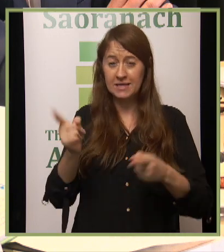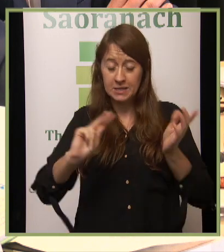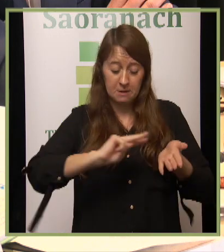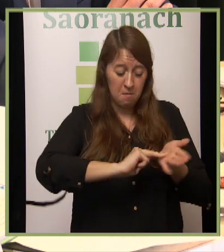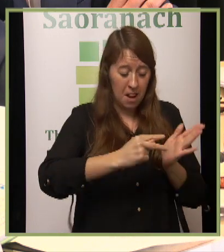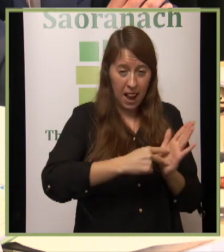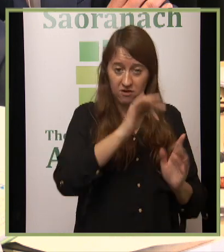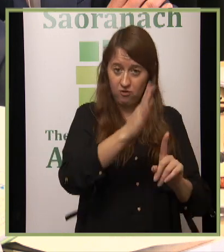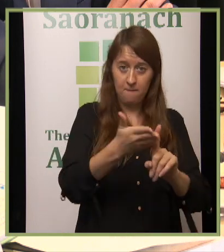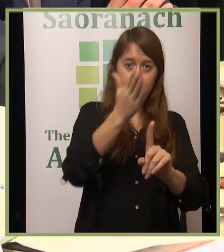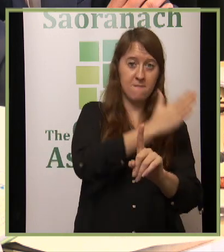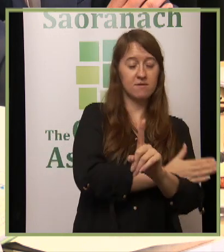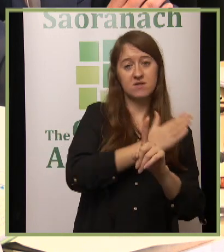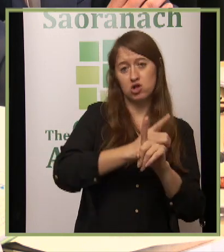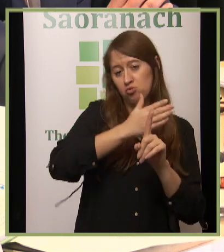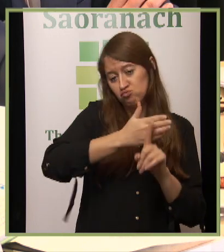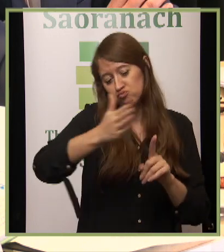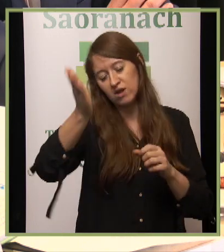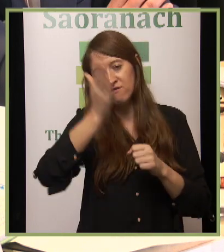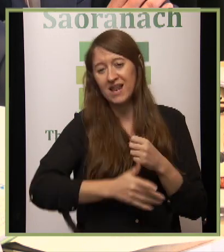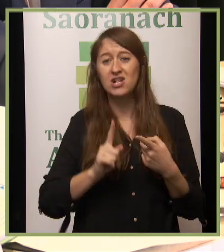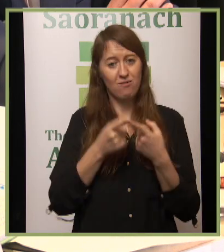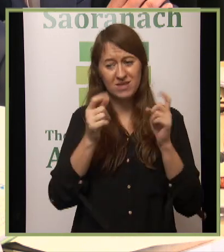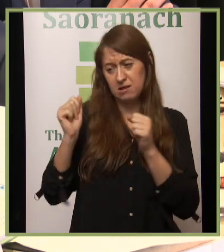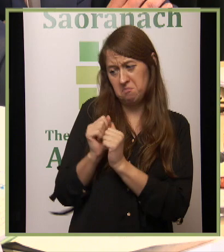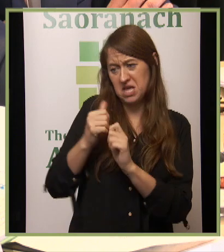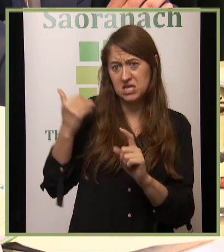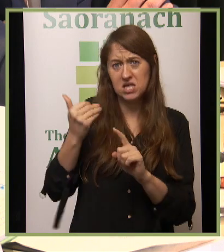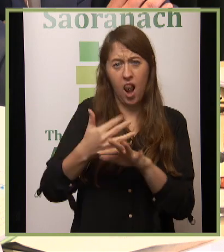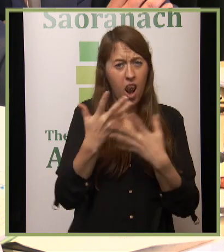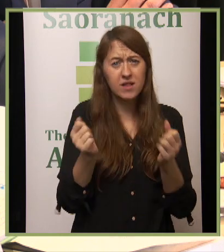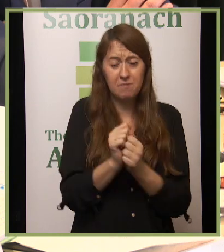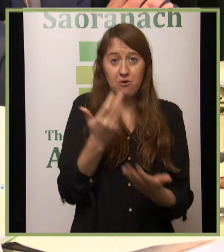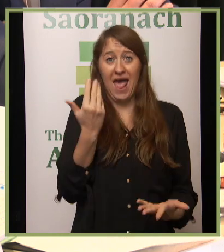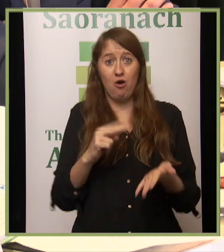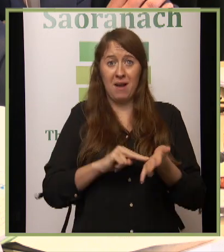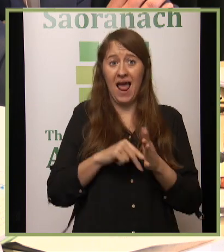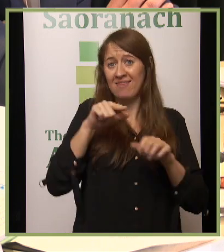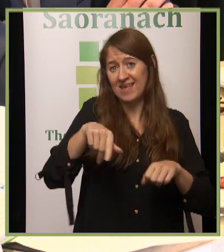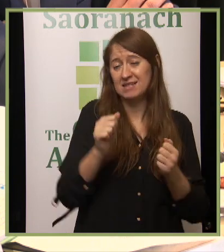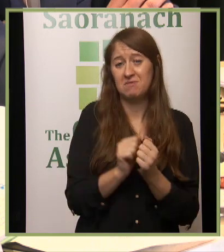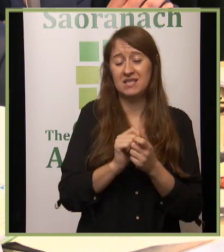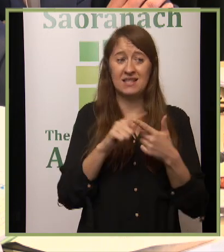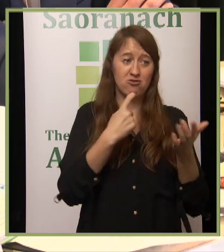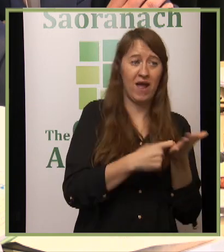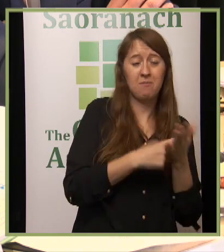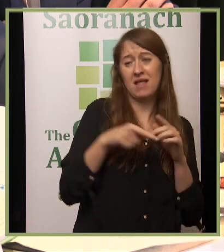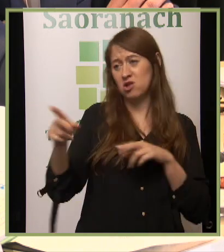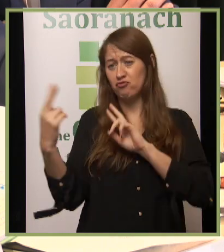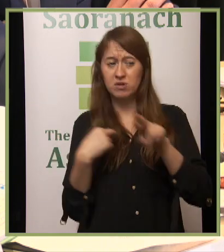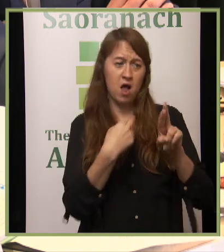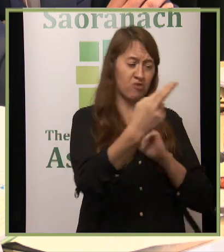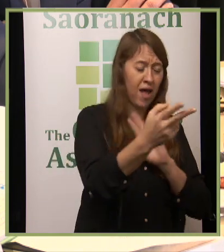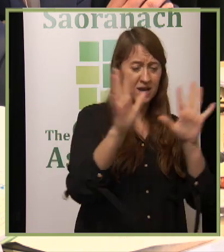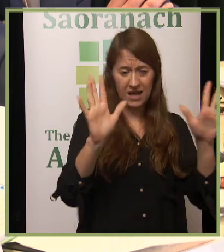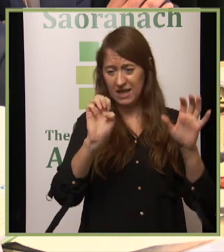the considerations. I mean, we had so many meetings over what way we should do all the meetings and the content, and then all the recommendations coming in, and this response and that, and then following the